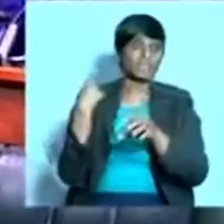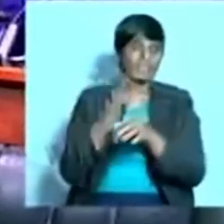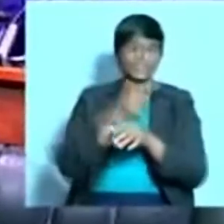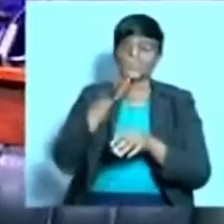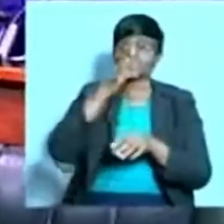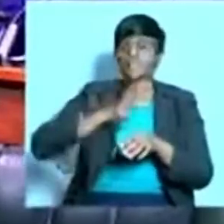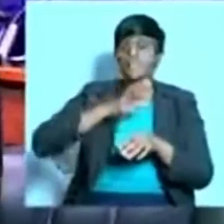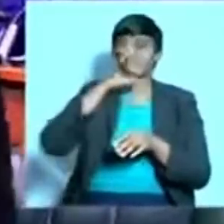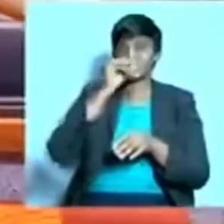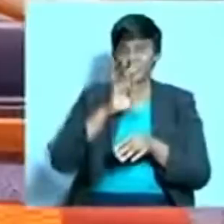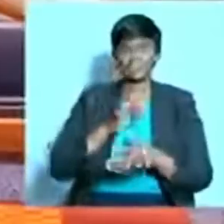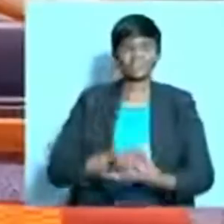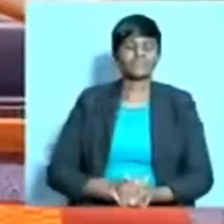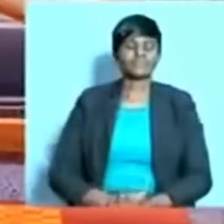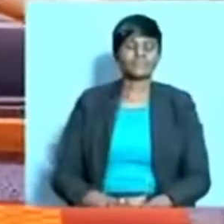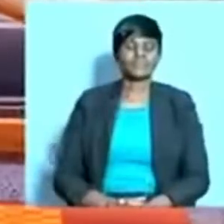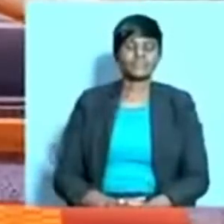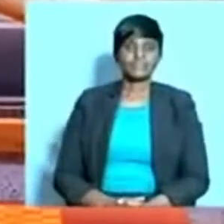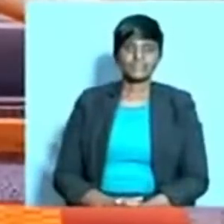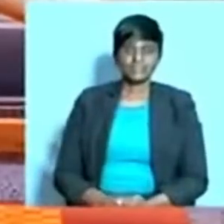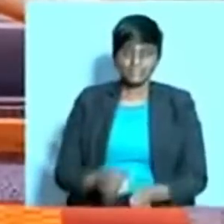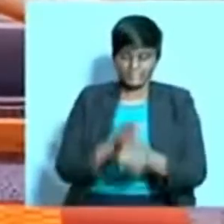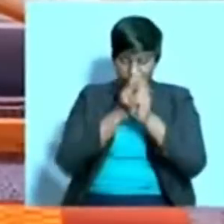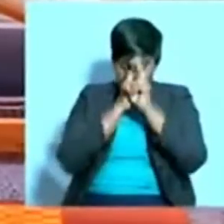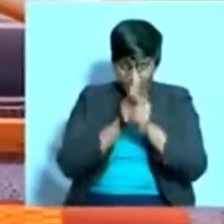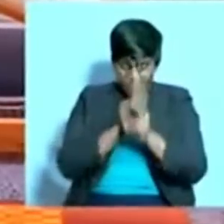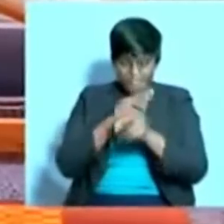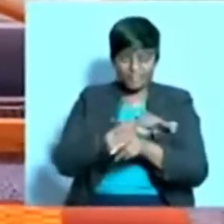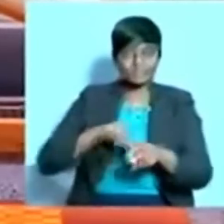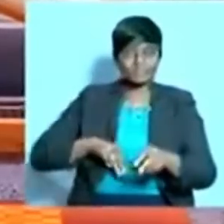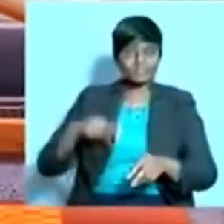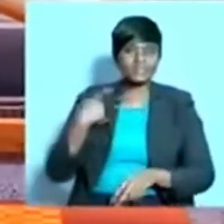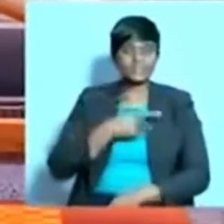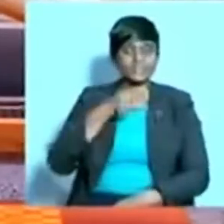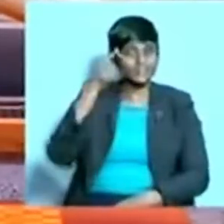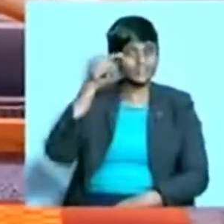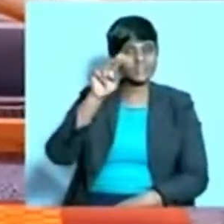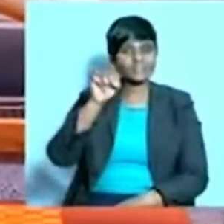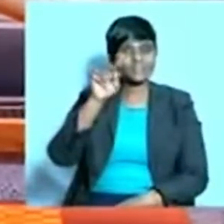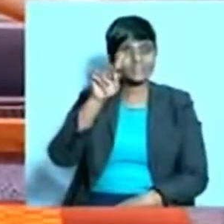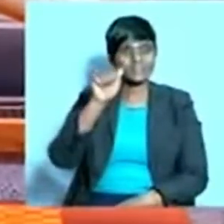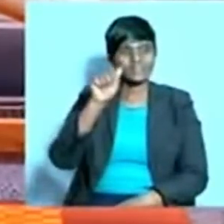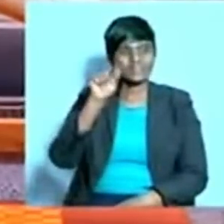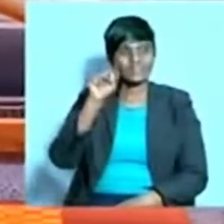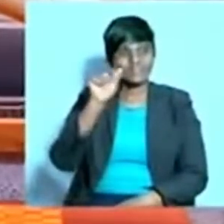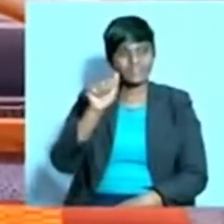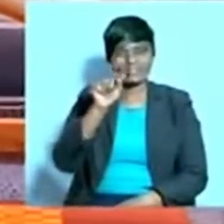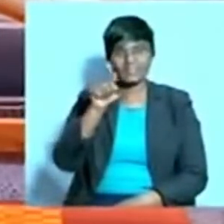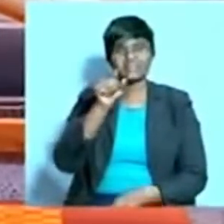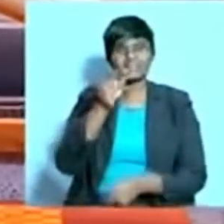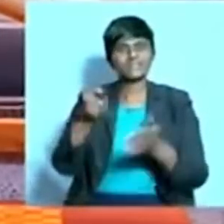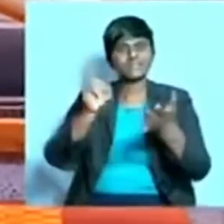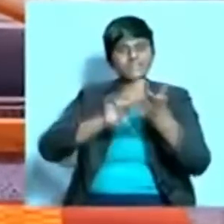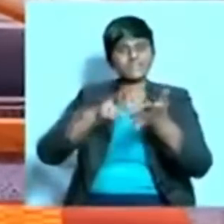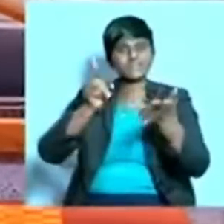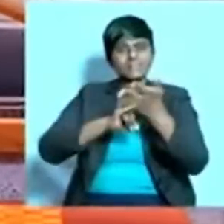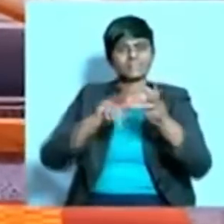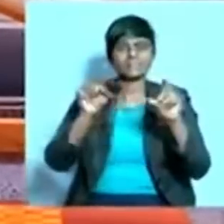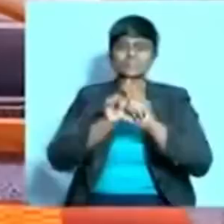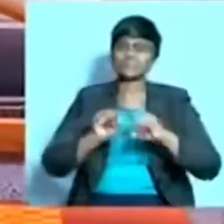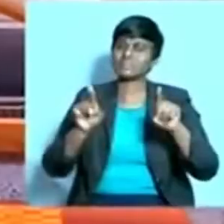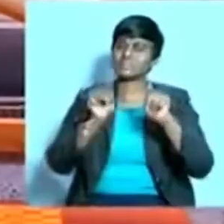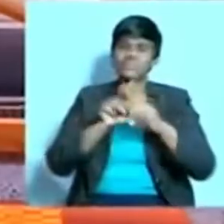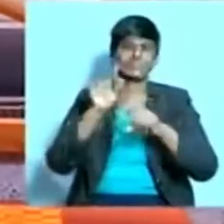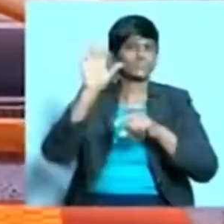Speaker. The Honorable Member Fonkana, you are repeating the same point